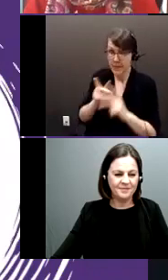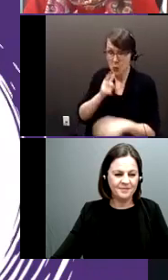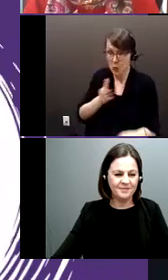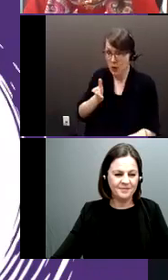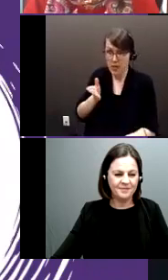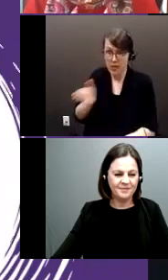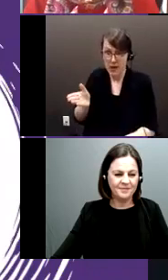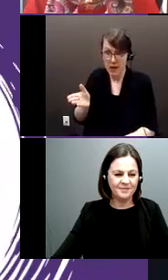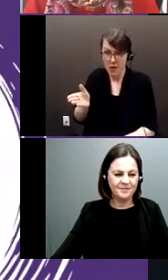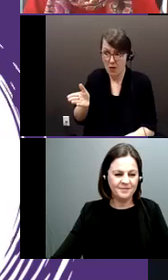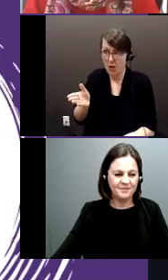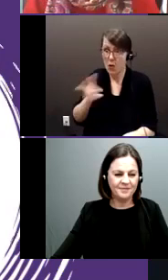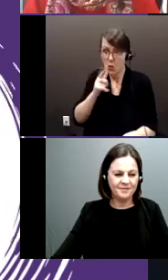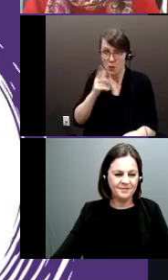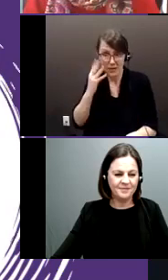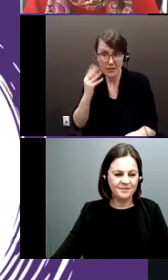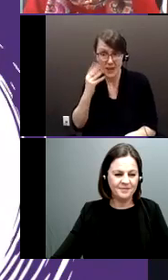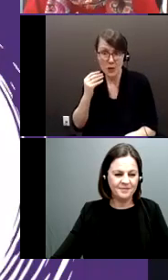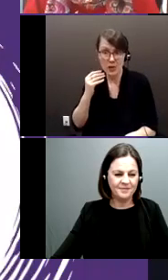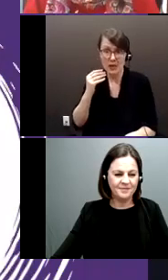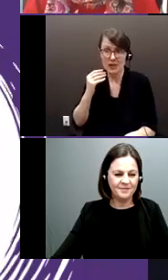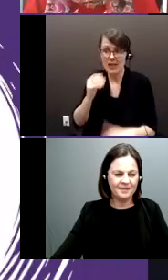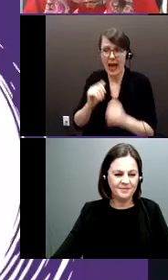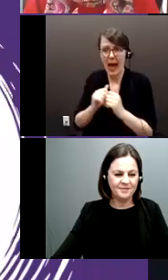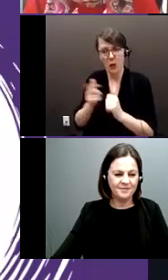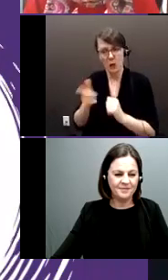to talk about it?